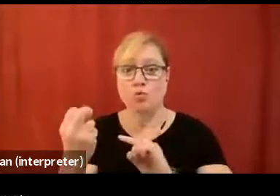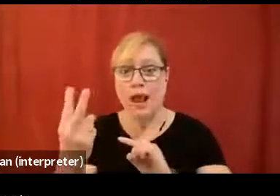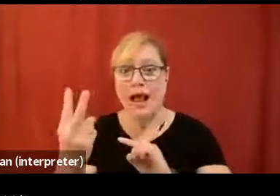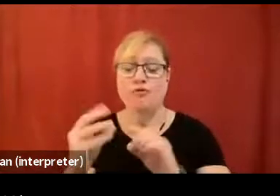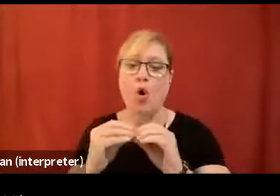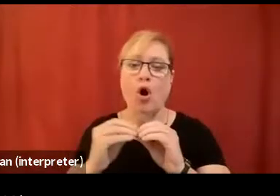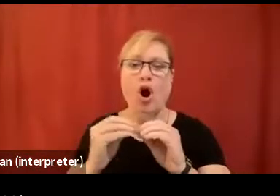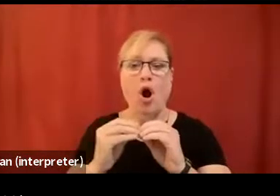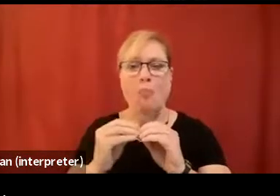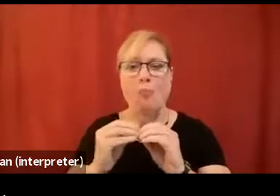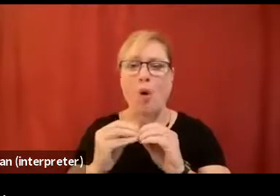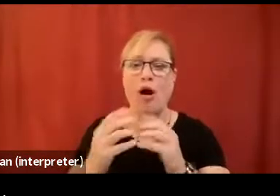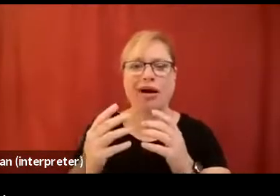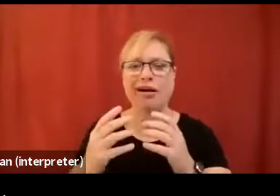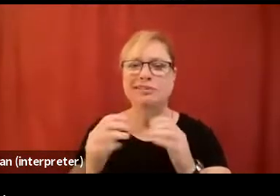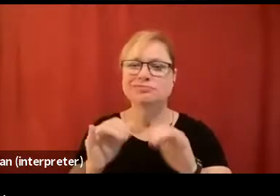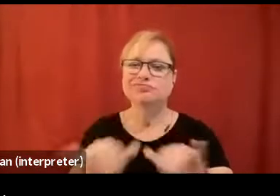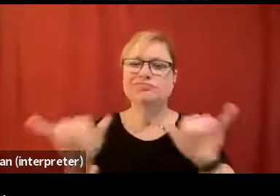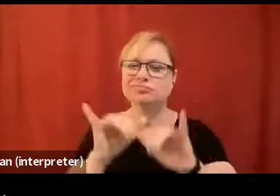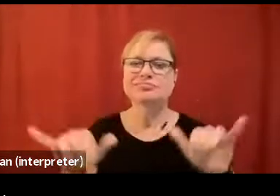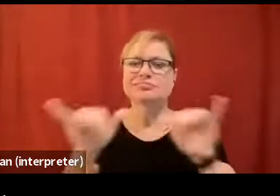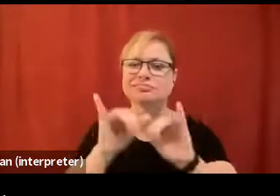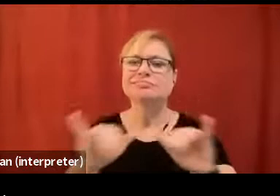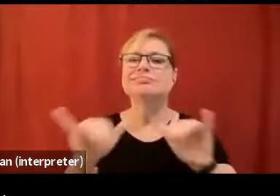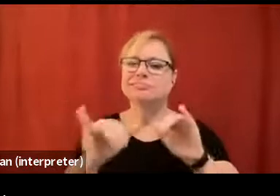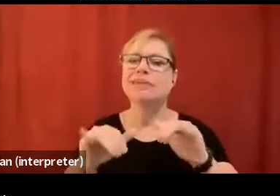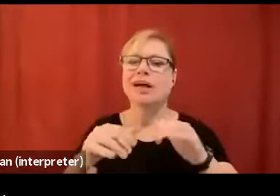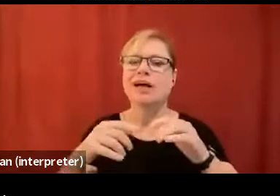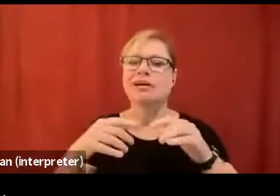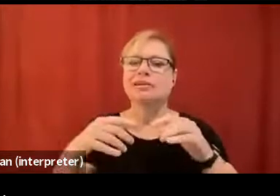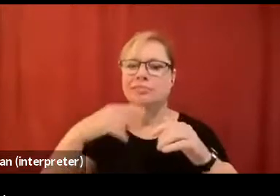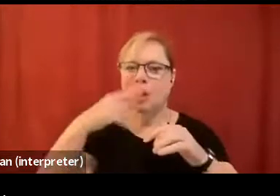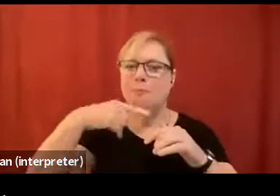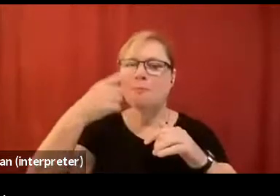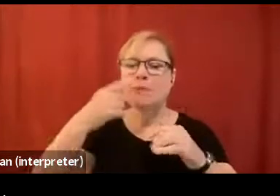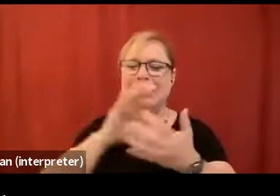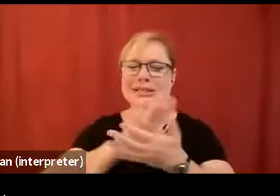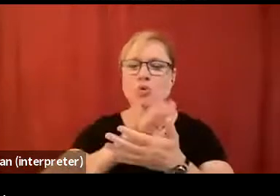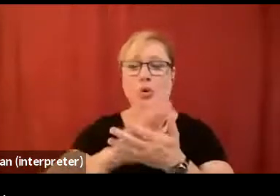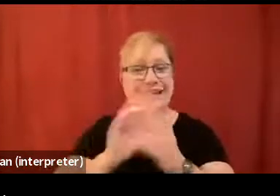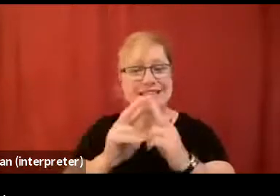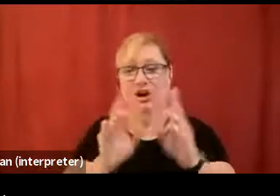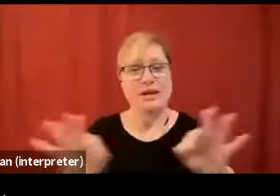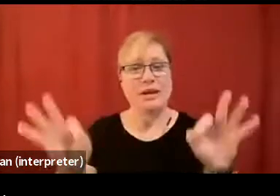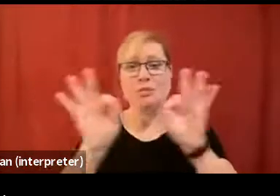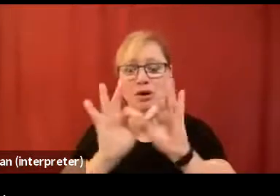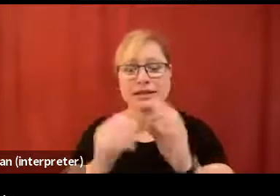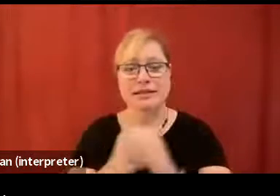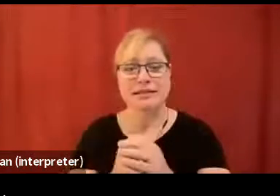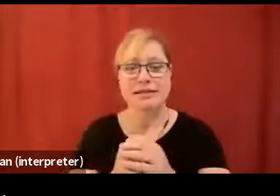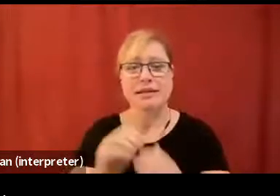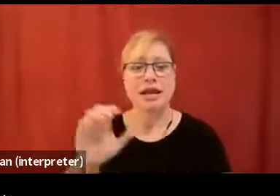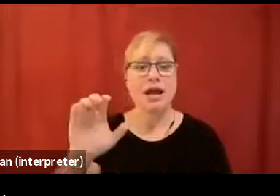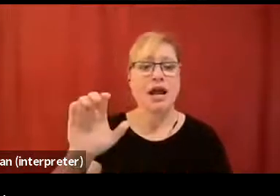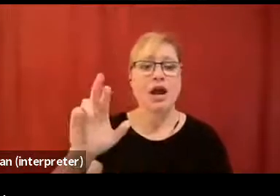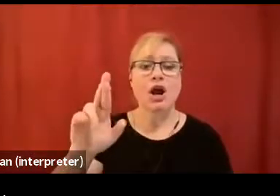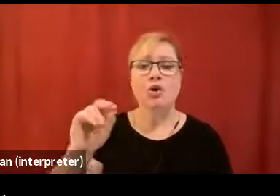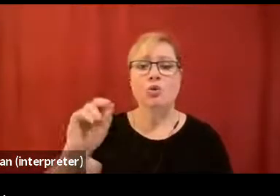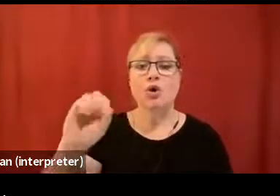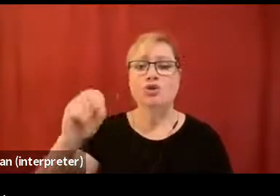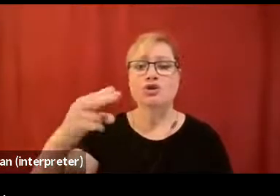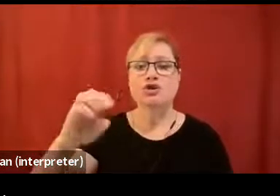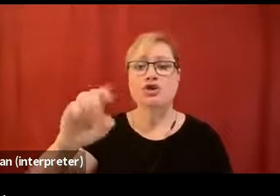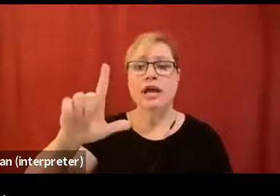or private, like formal schooling that way. So it's very important that way. Croshelle, I want to zoom out a little